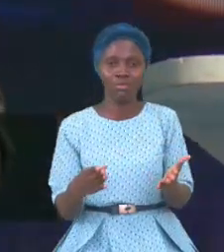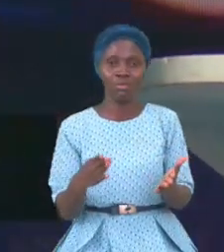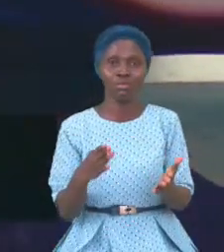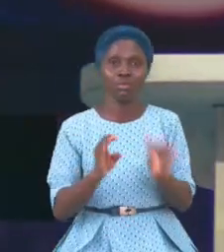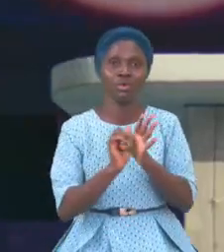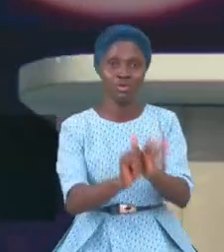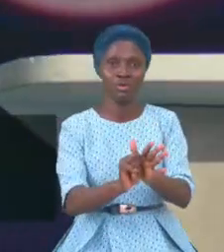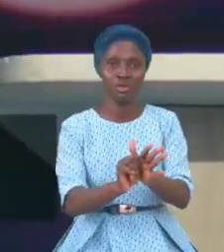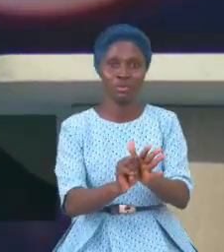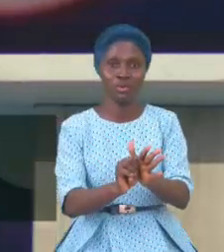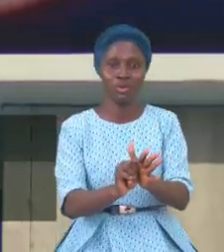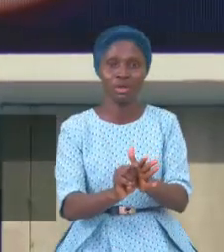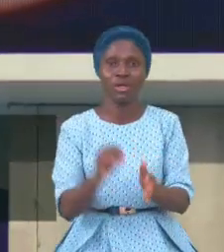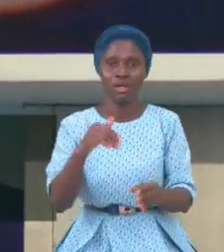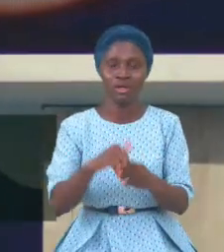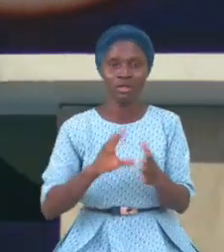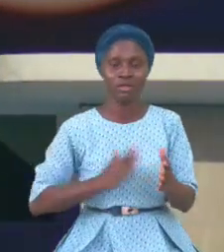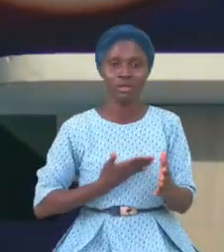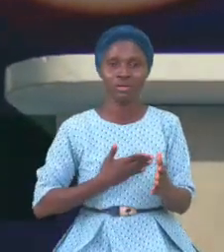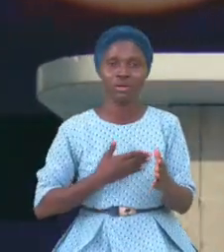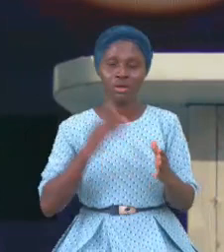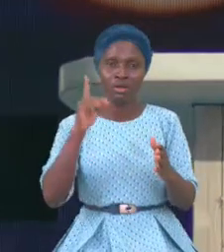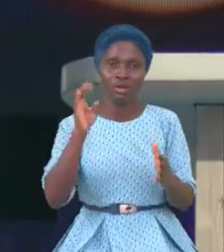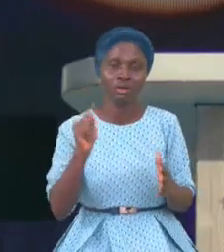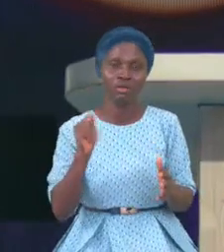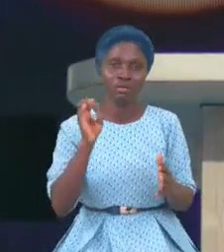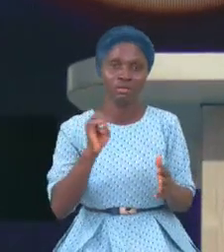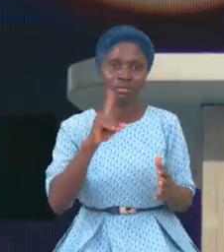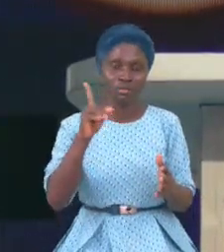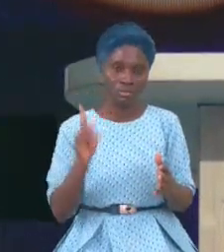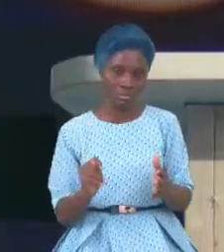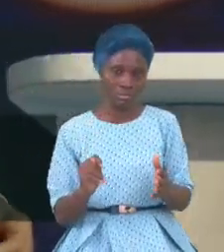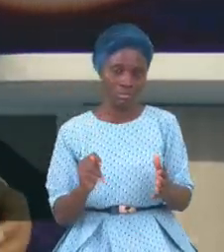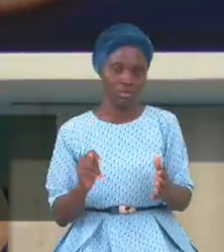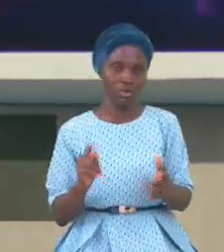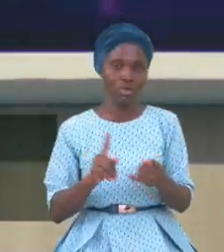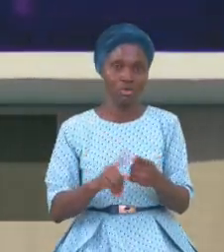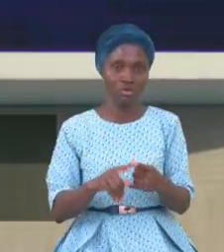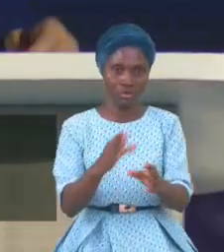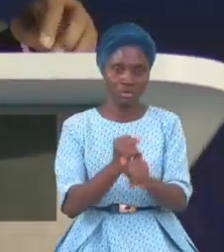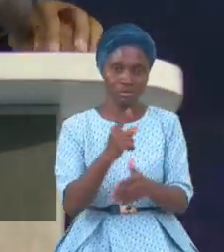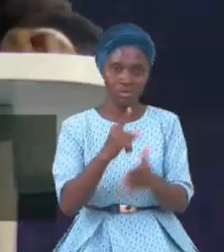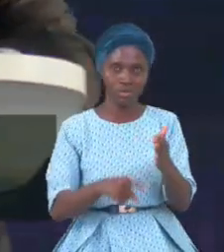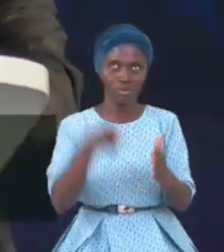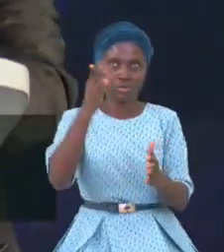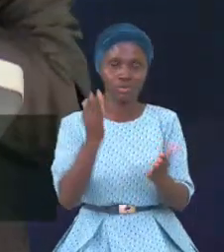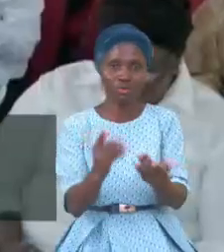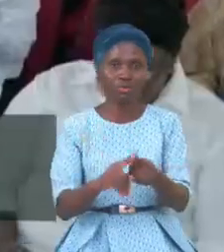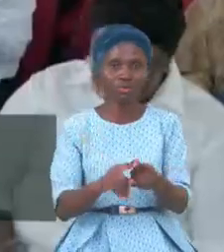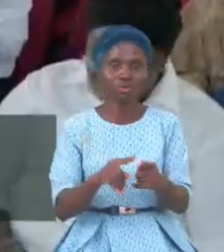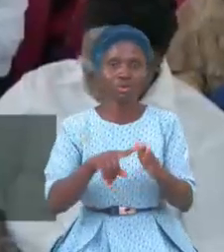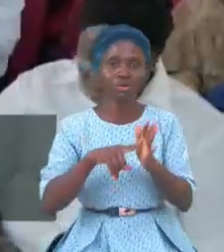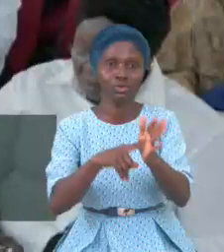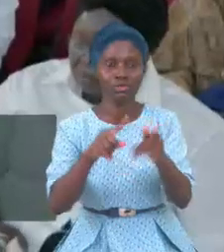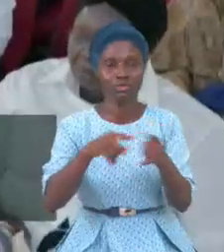our text to launch into what the Lord wants to reveal unto us. We're looking at number one.